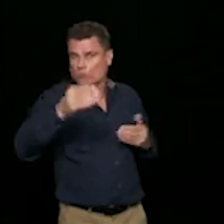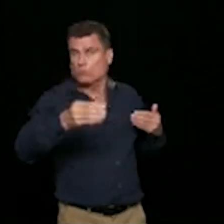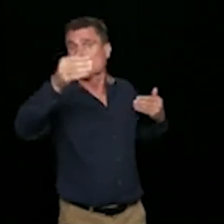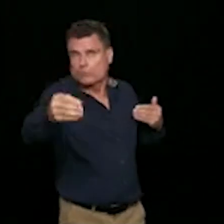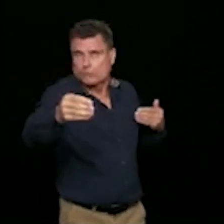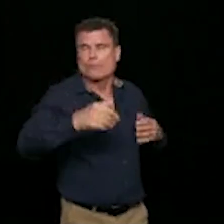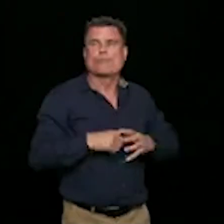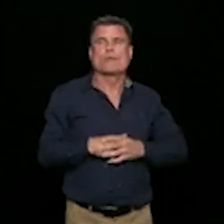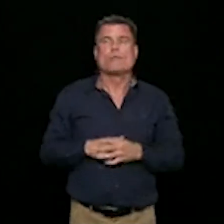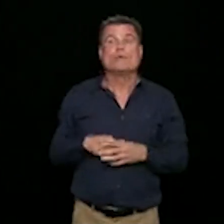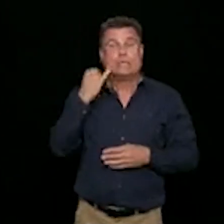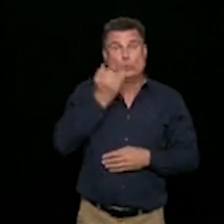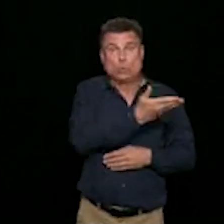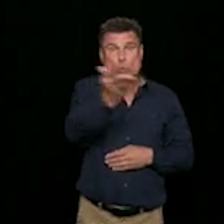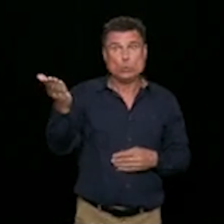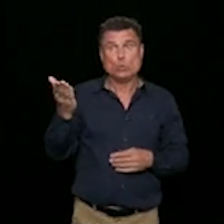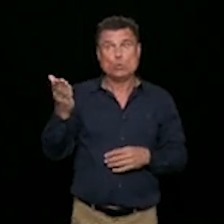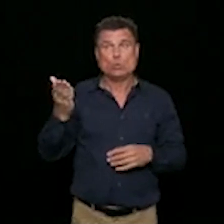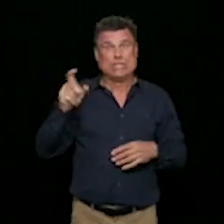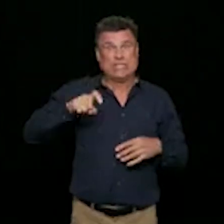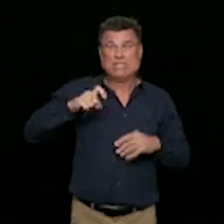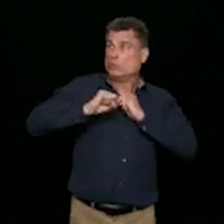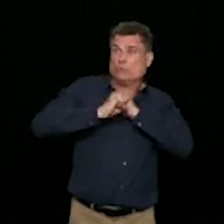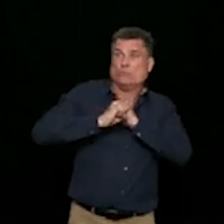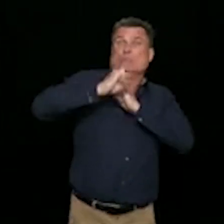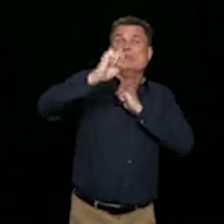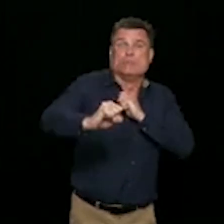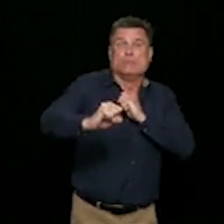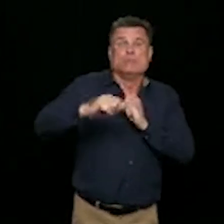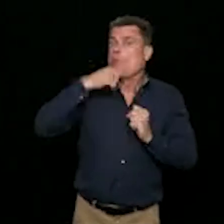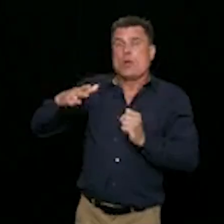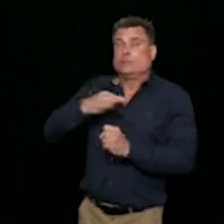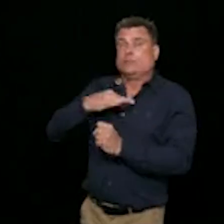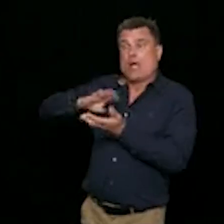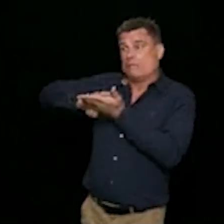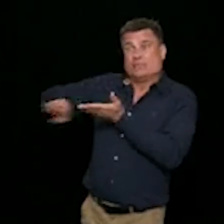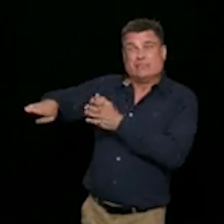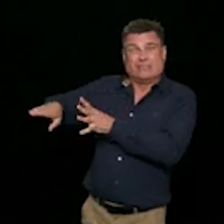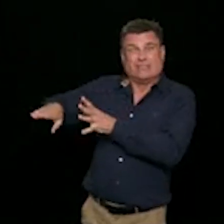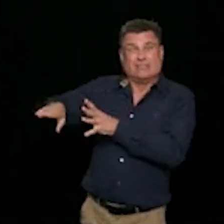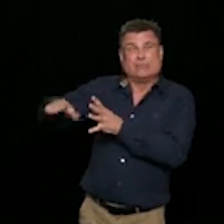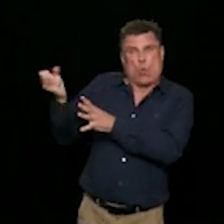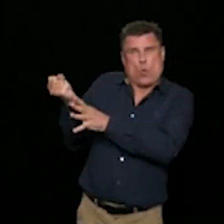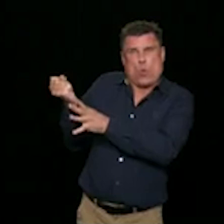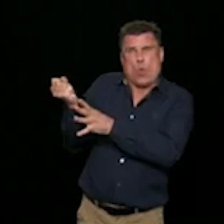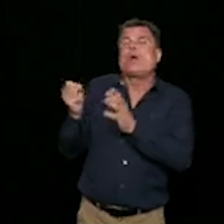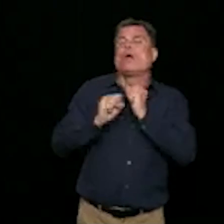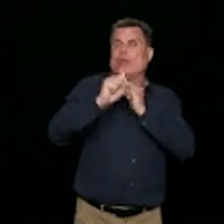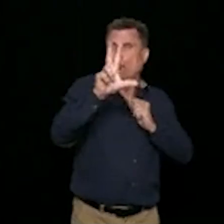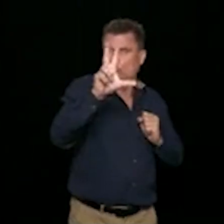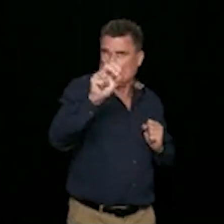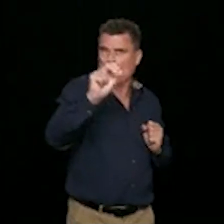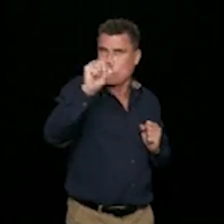August 30th expiry date. All businesses who need to extend the temporary layoff period beyond August